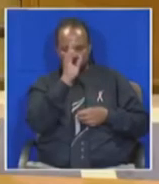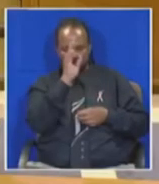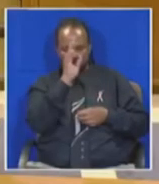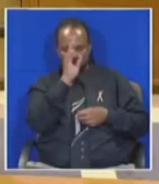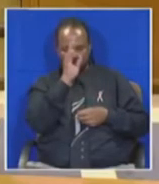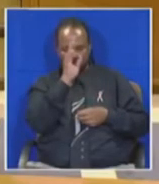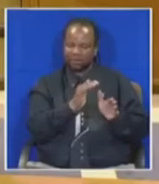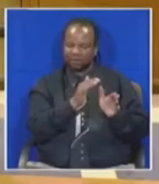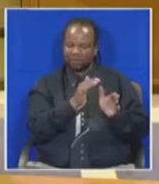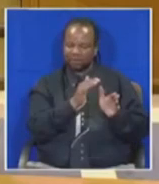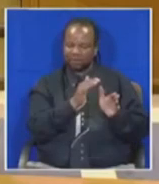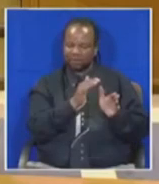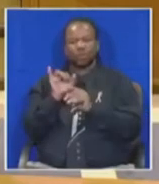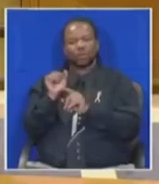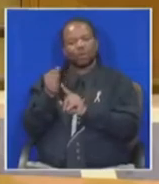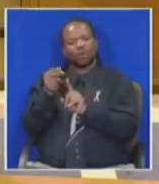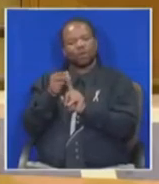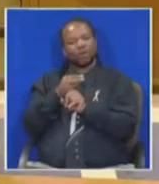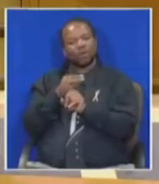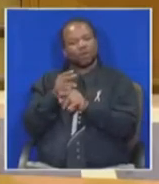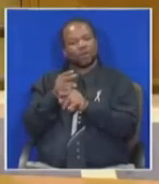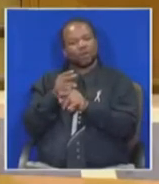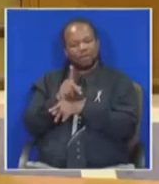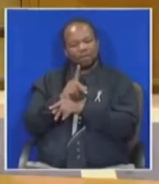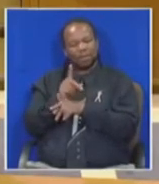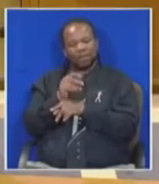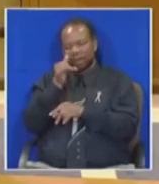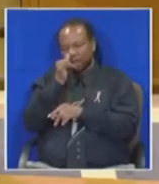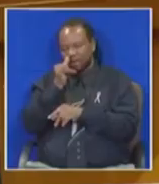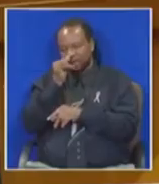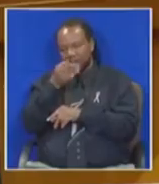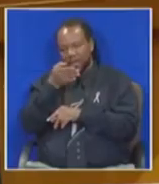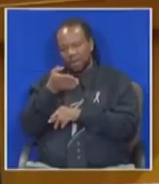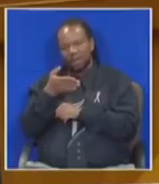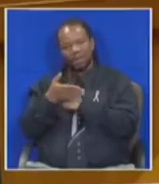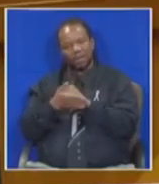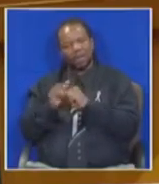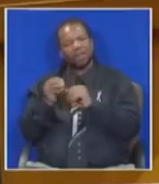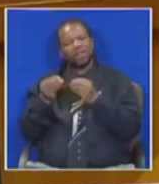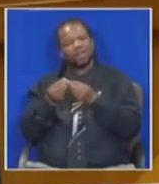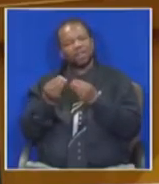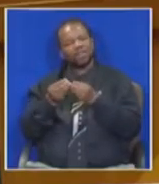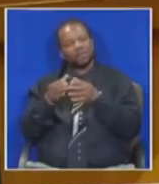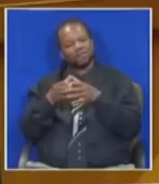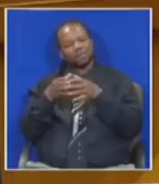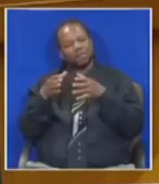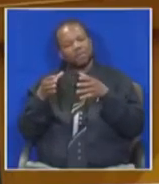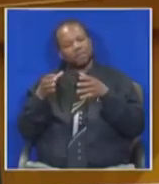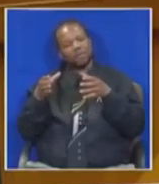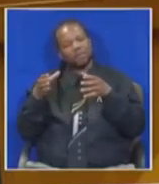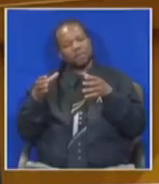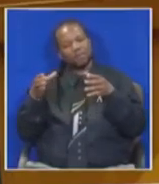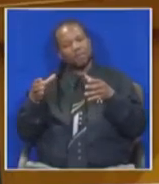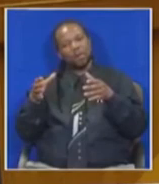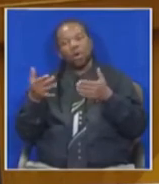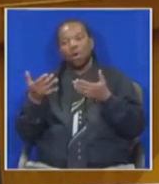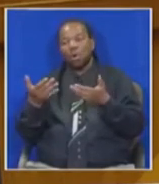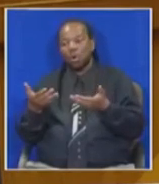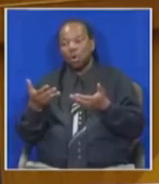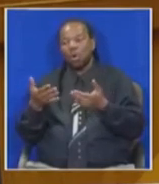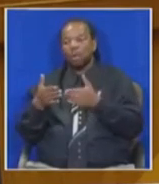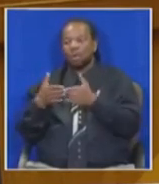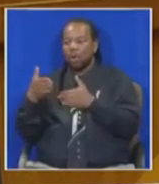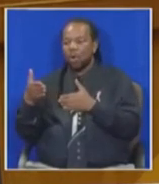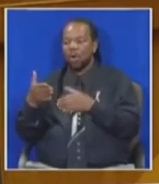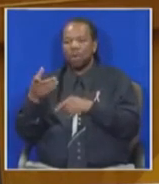fact is that violent and organized crime in this country has been a growing contributing factor to the epidemic of